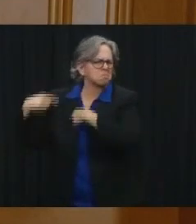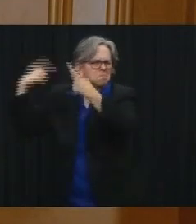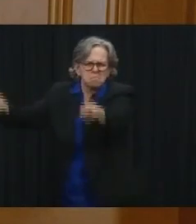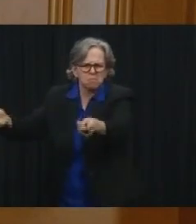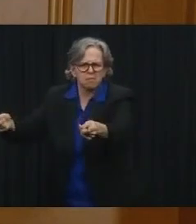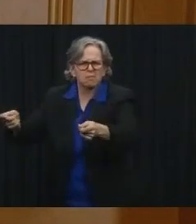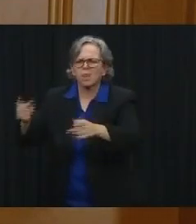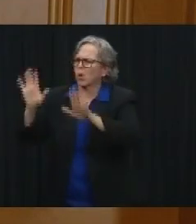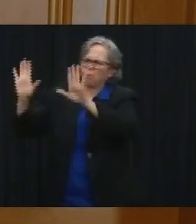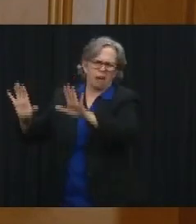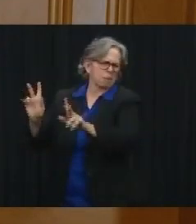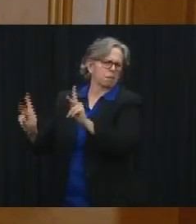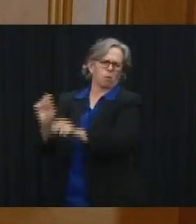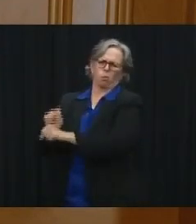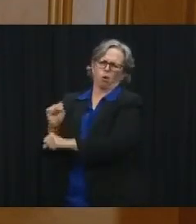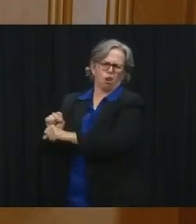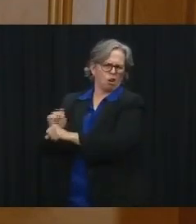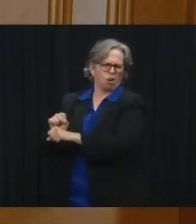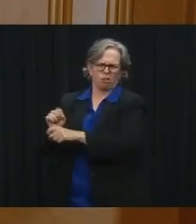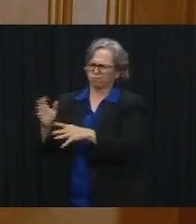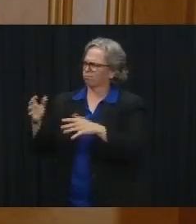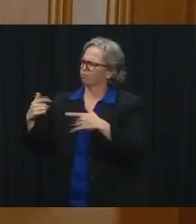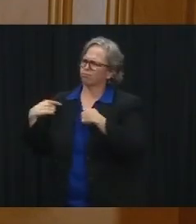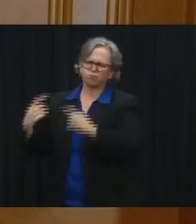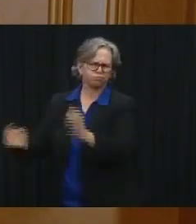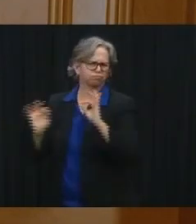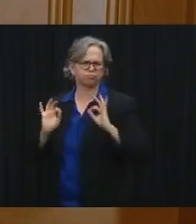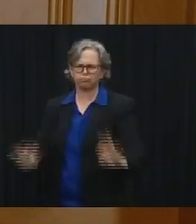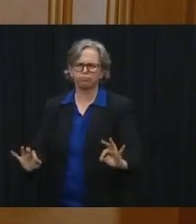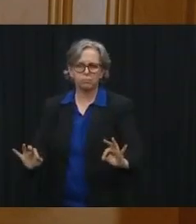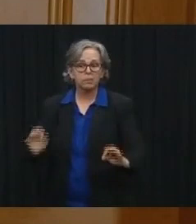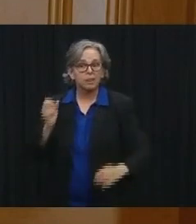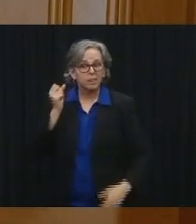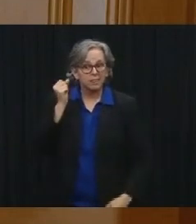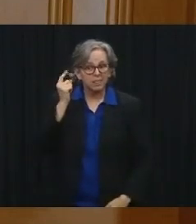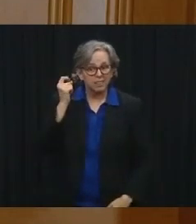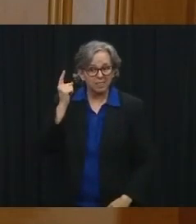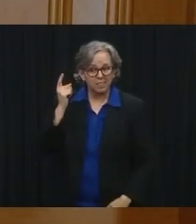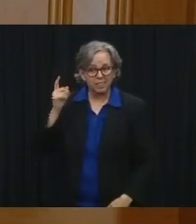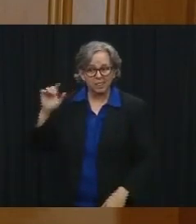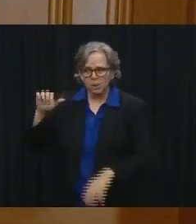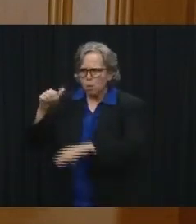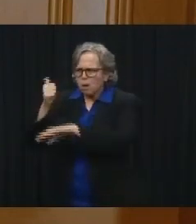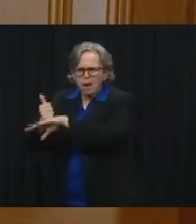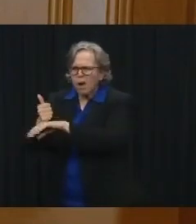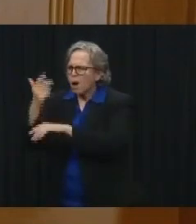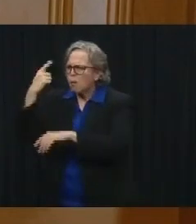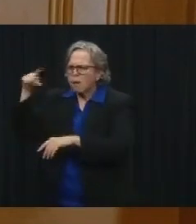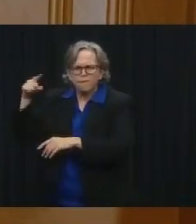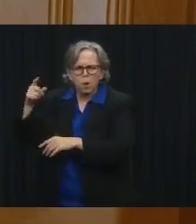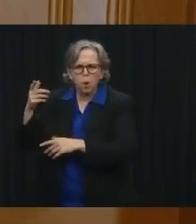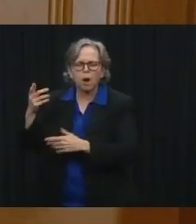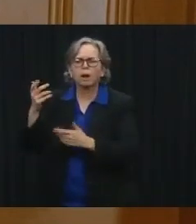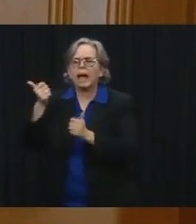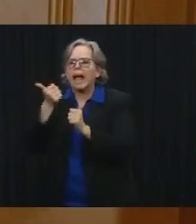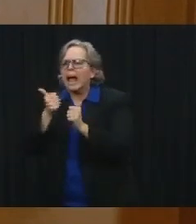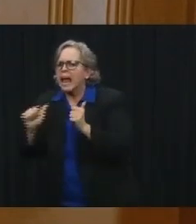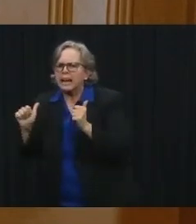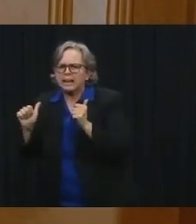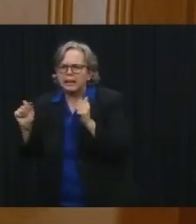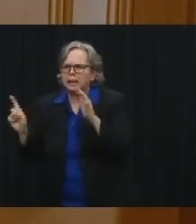people who are out there doing great work. It exists in case of any kind of emergency. It might be a flood along the Ohio